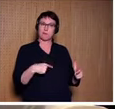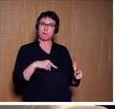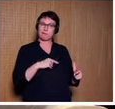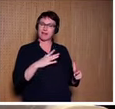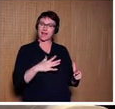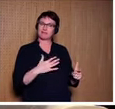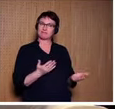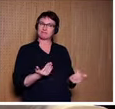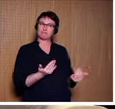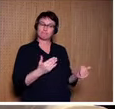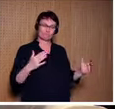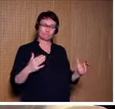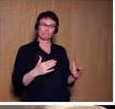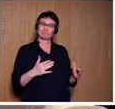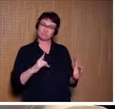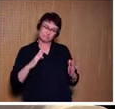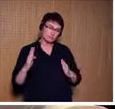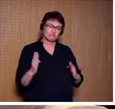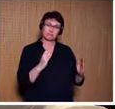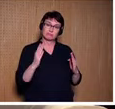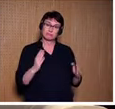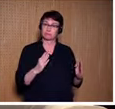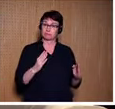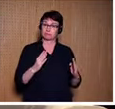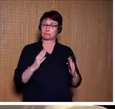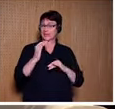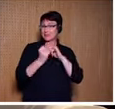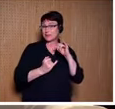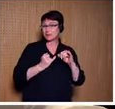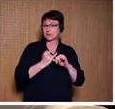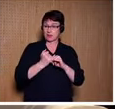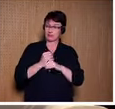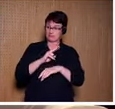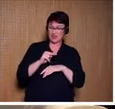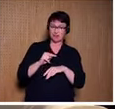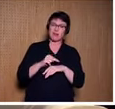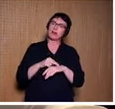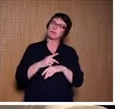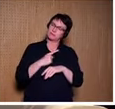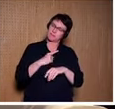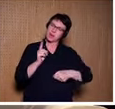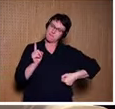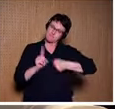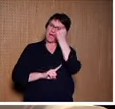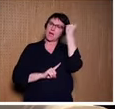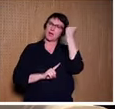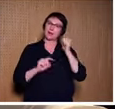inclusive, organizing nationally and internationally, and including in the digital space to really be truly